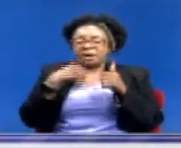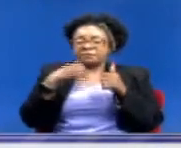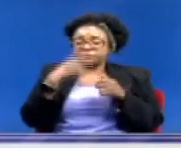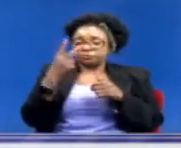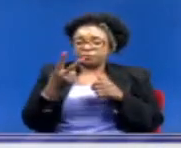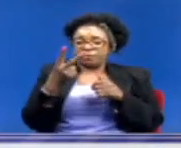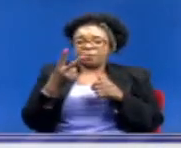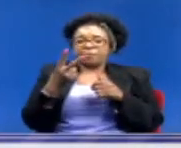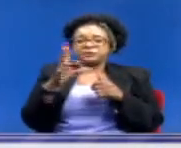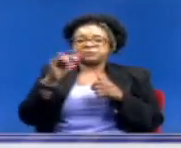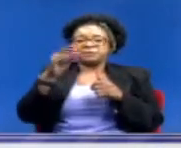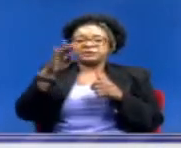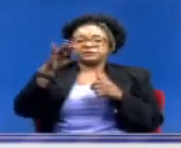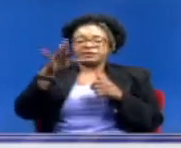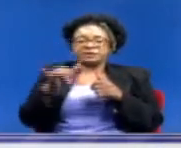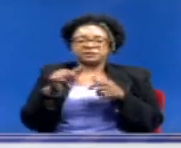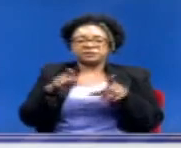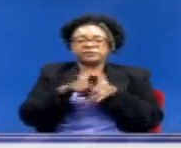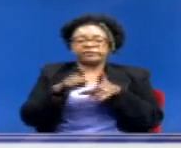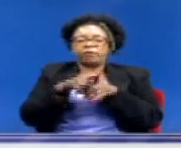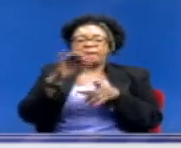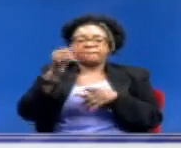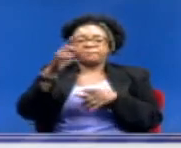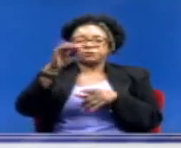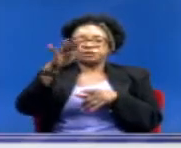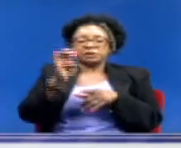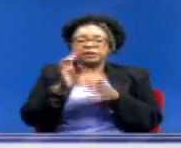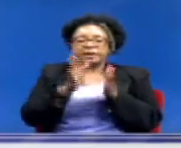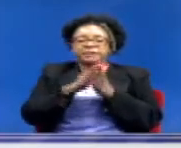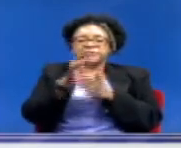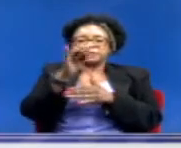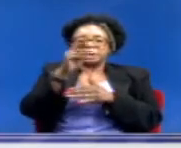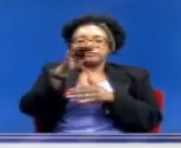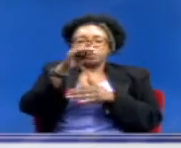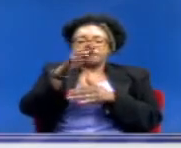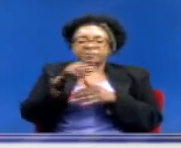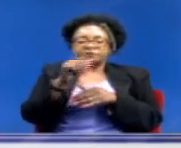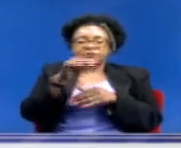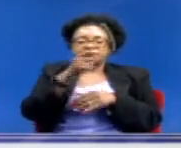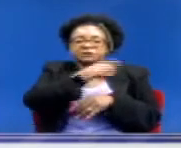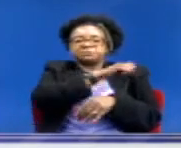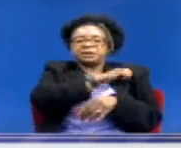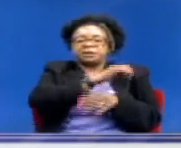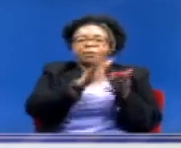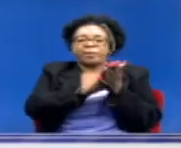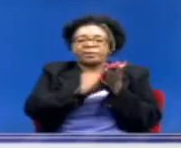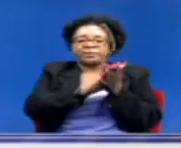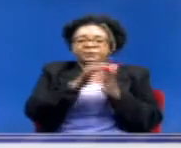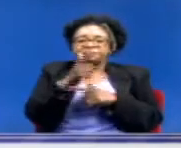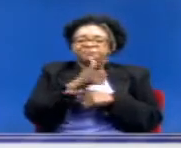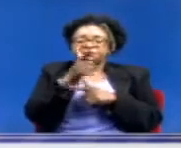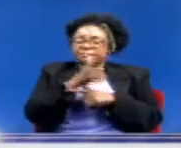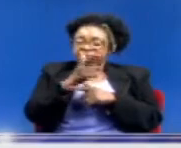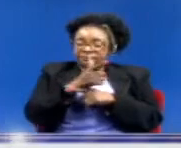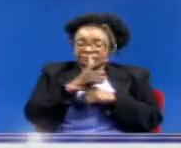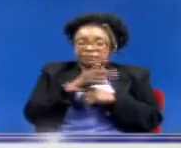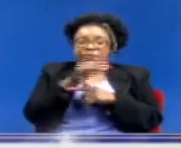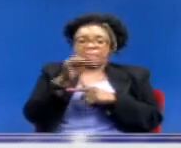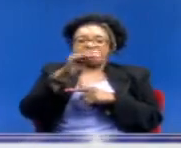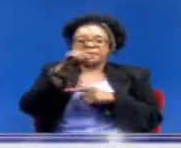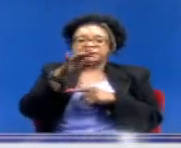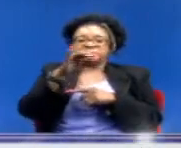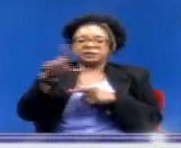Sebastian Alvarez, he's from Chile, and Danny Roman from Spain, together with their cameraman Vitor Benassi from Brazil, made history